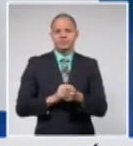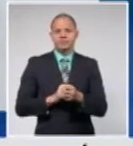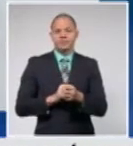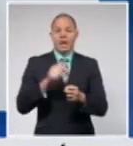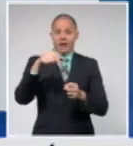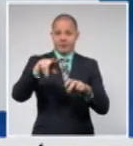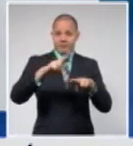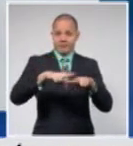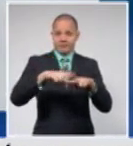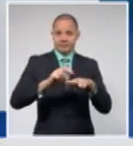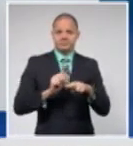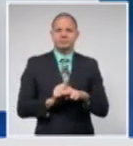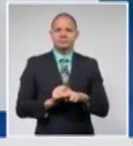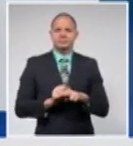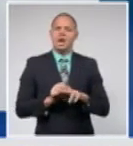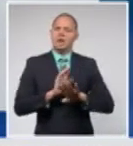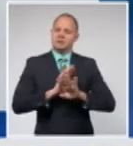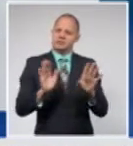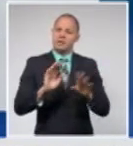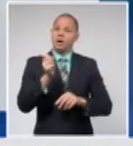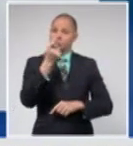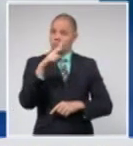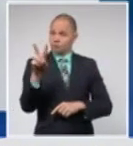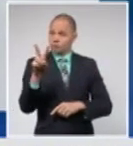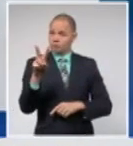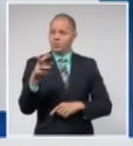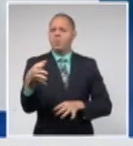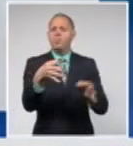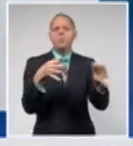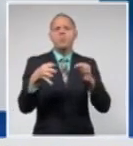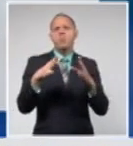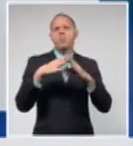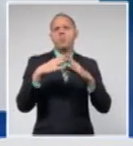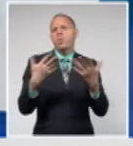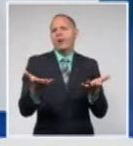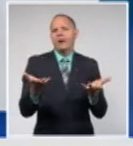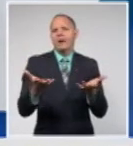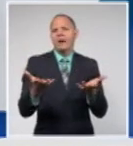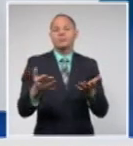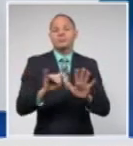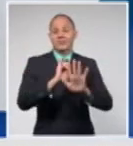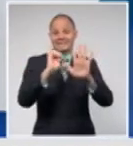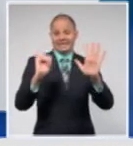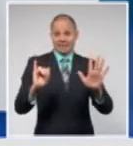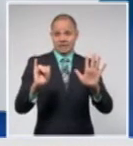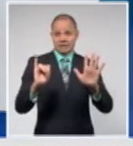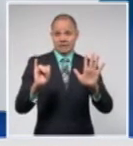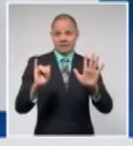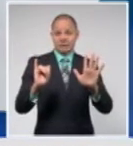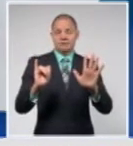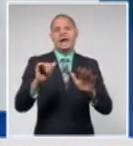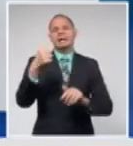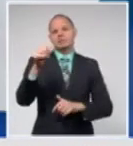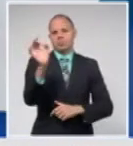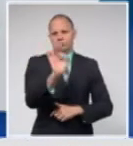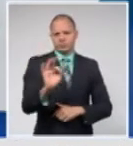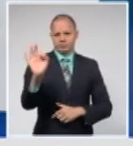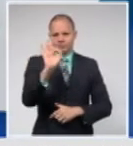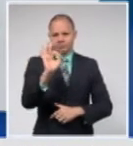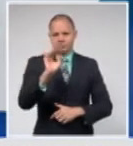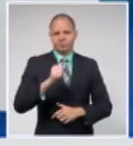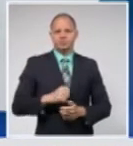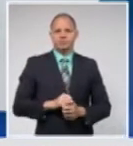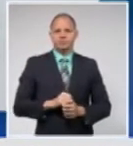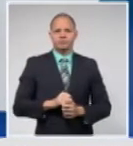12 cases belong 6 to Diez de Octubre, 2 are from Boyeros, 1 case each from Habana